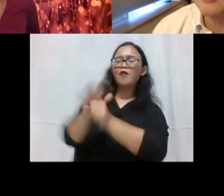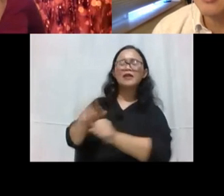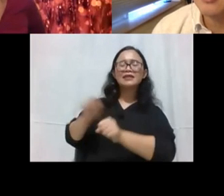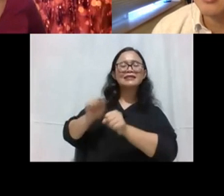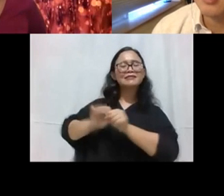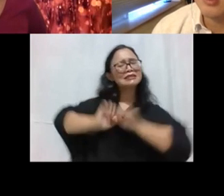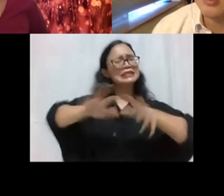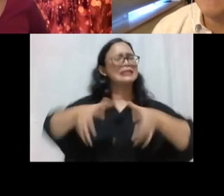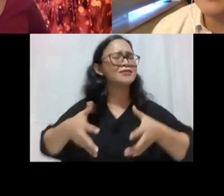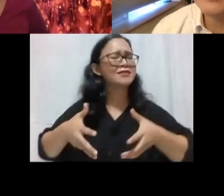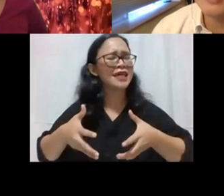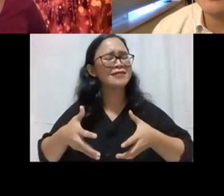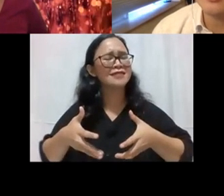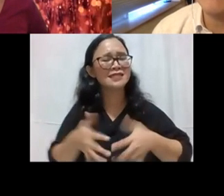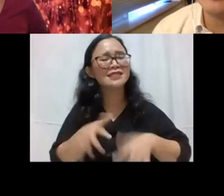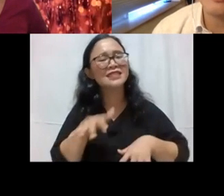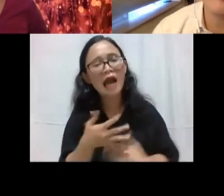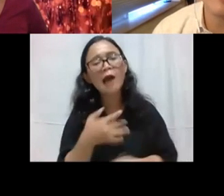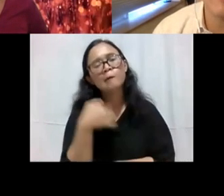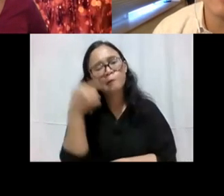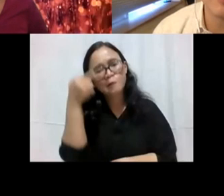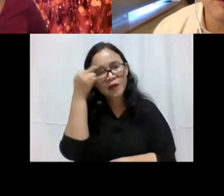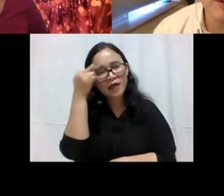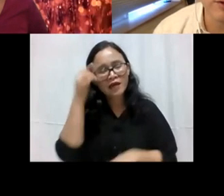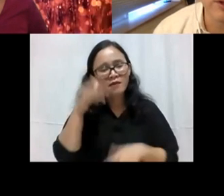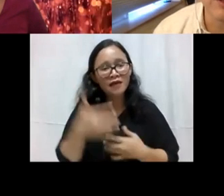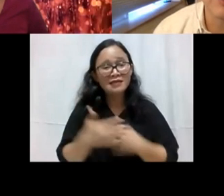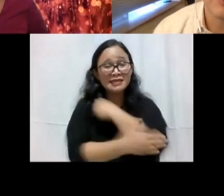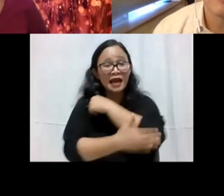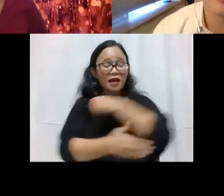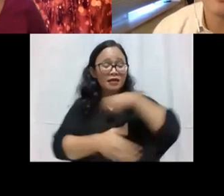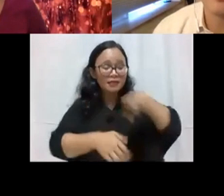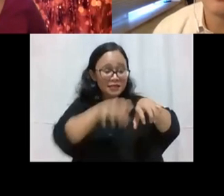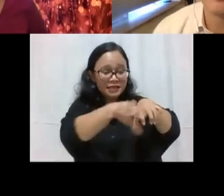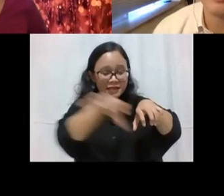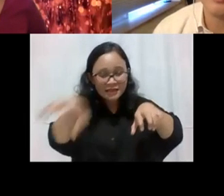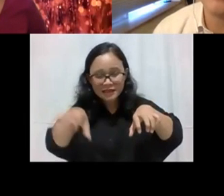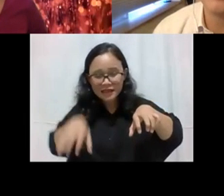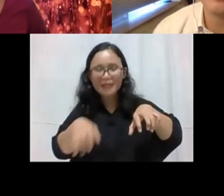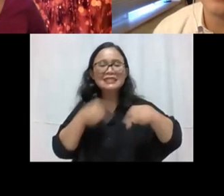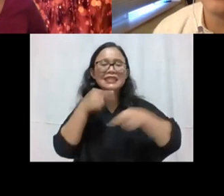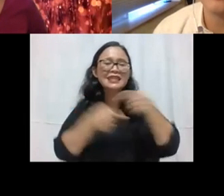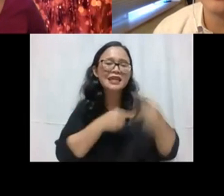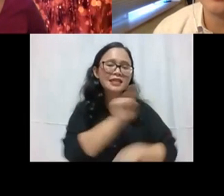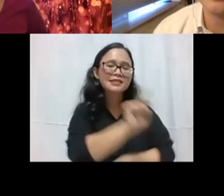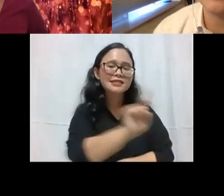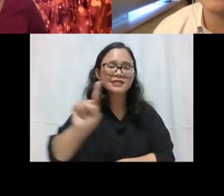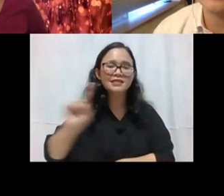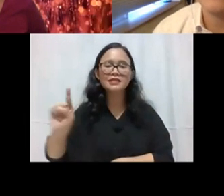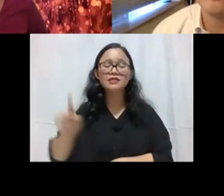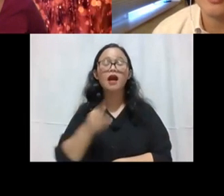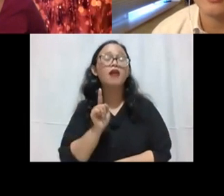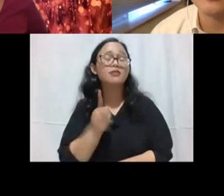think, obviously, I think every country has its own stories. So the only thing I could